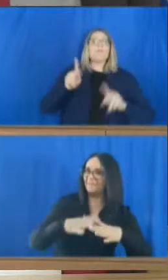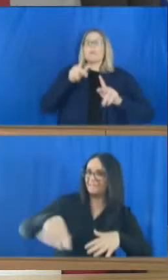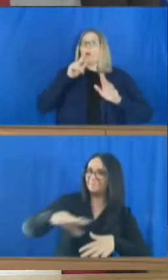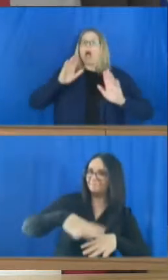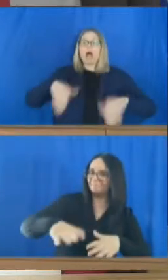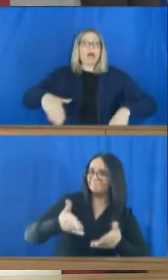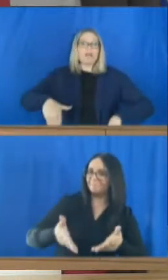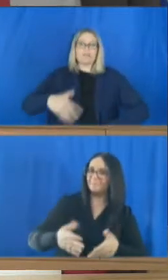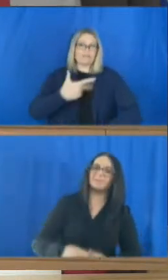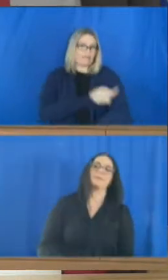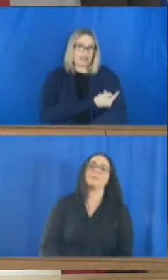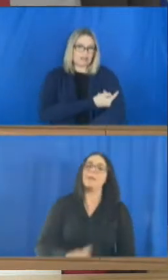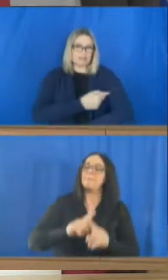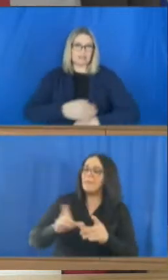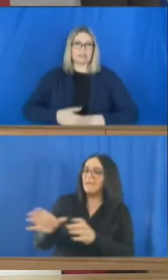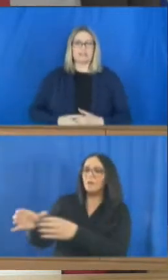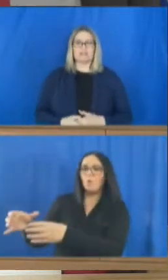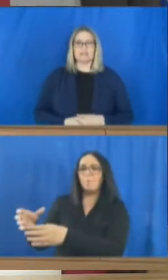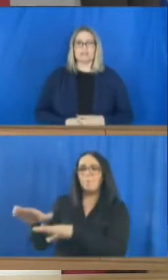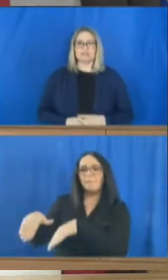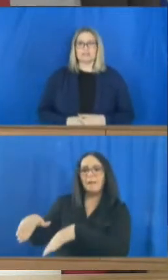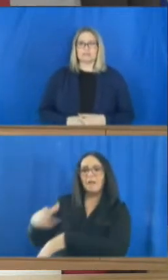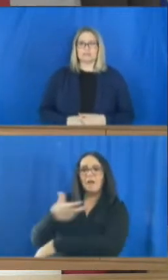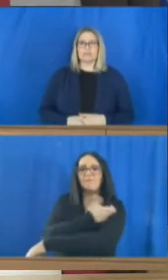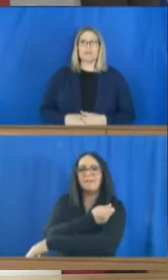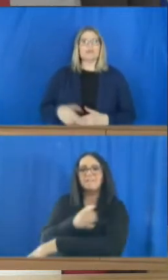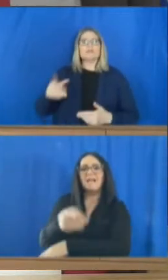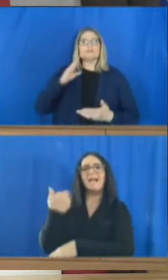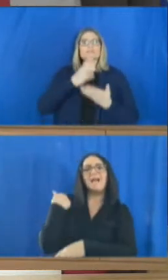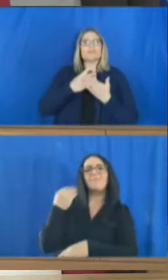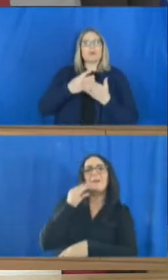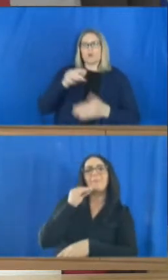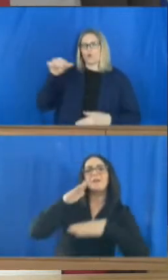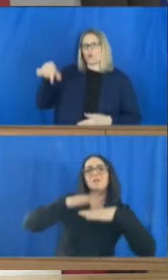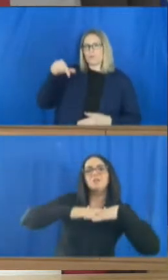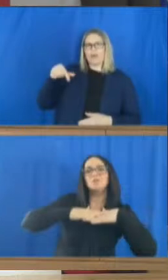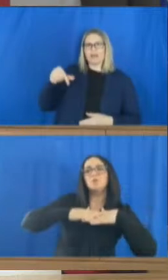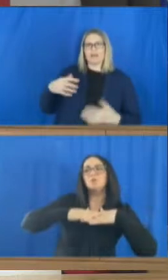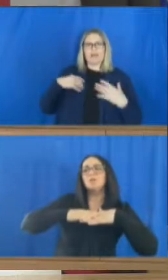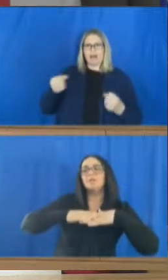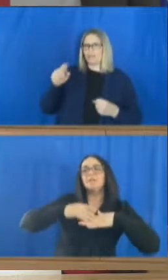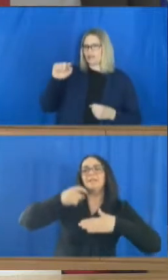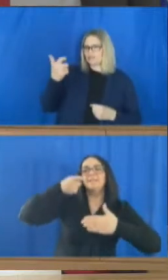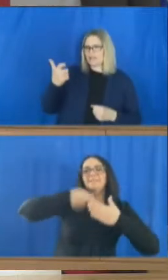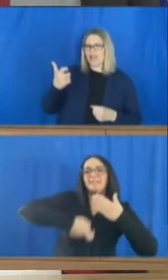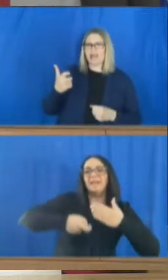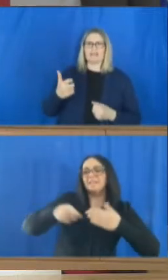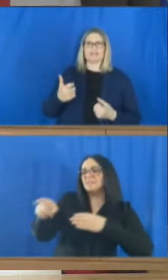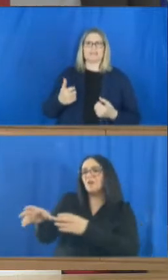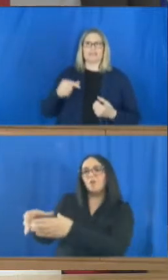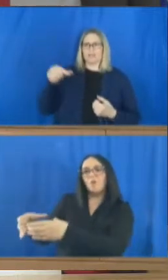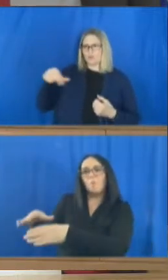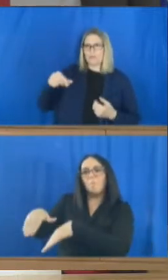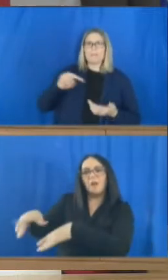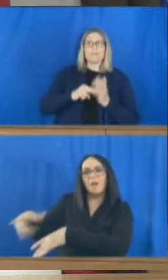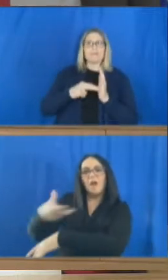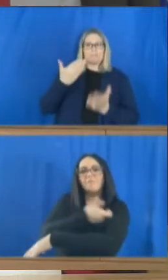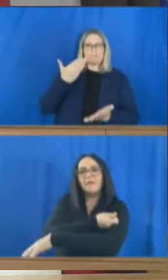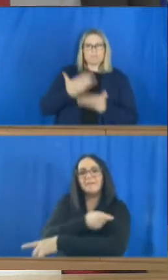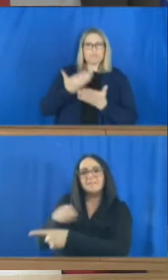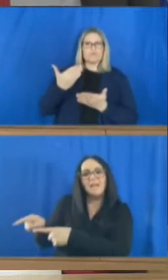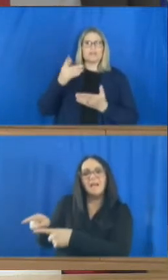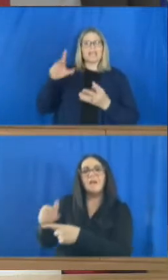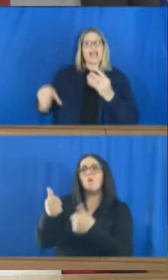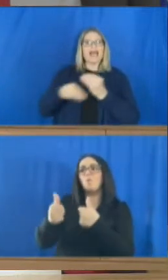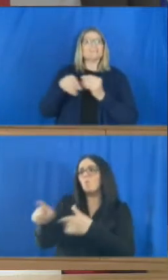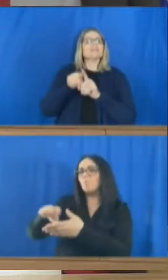vaccination mandatory. And people pay attention when you throw these ideas out there and we report on them. And I guess I'm wondering why you